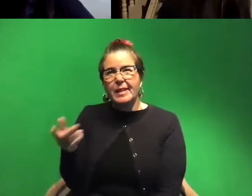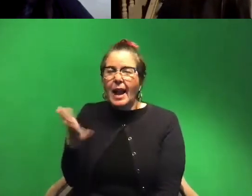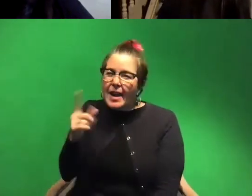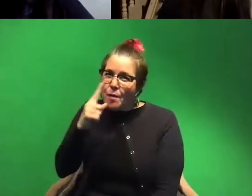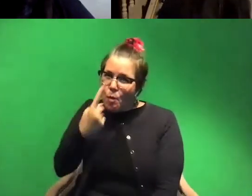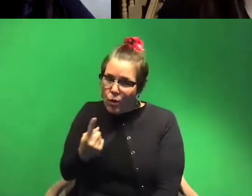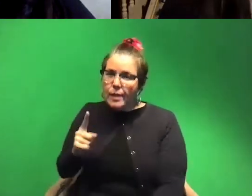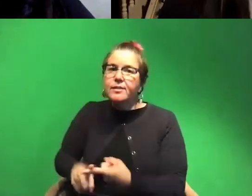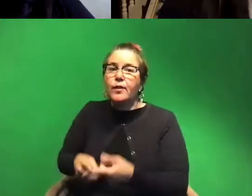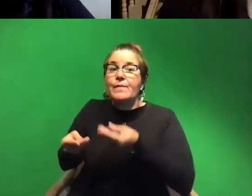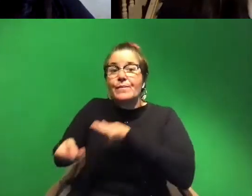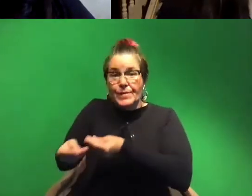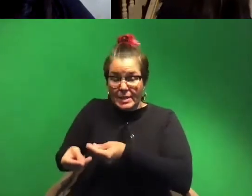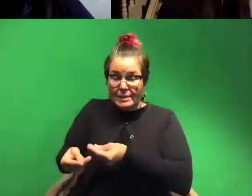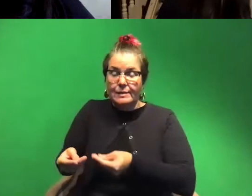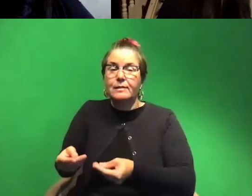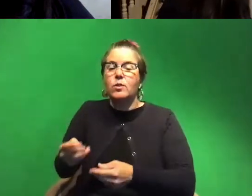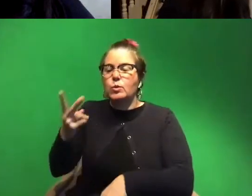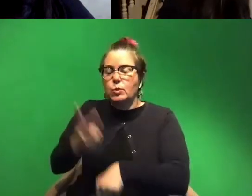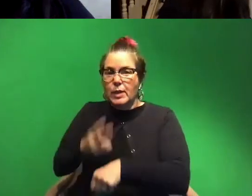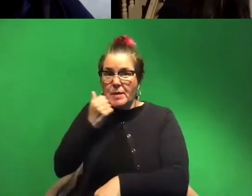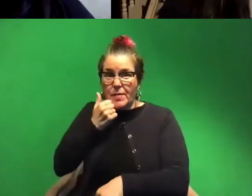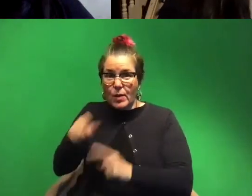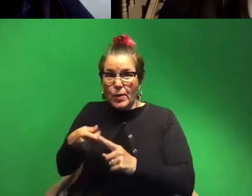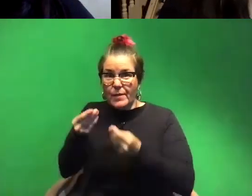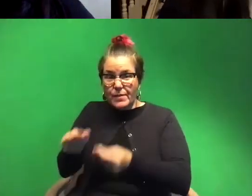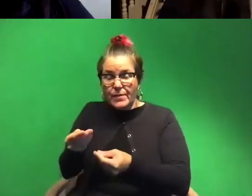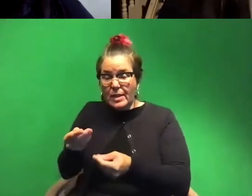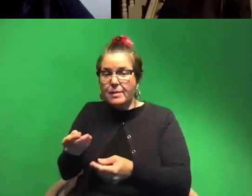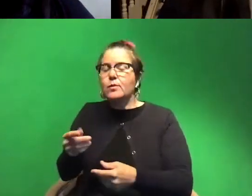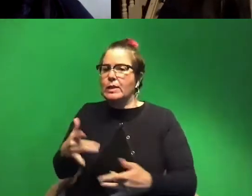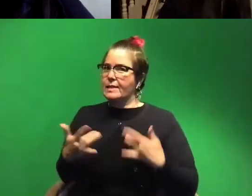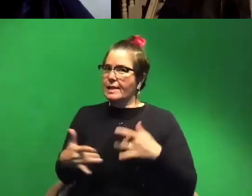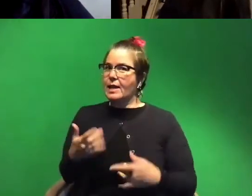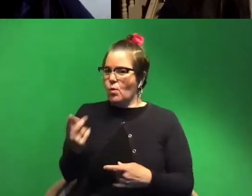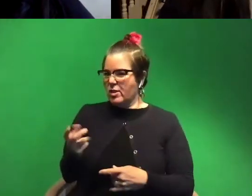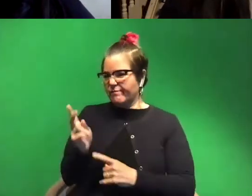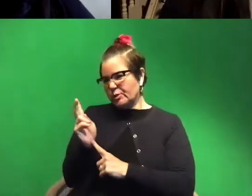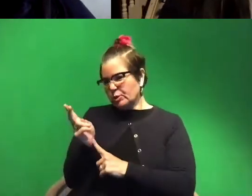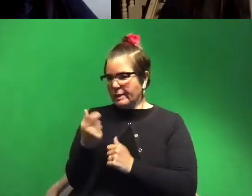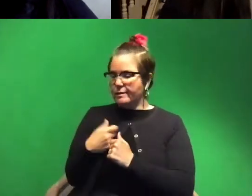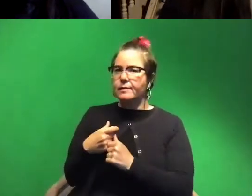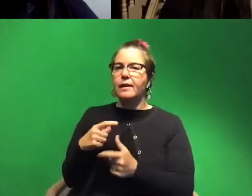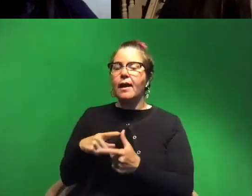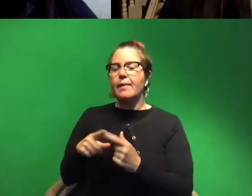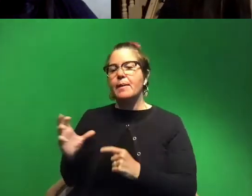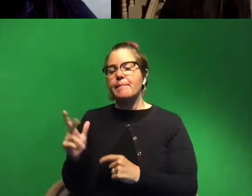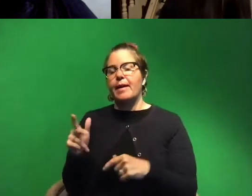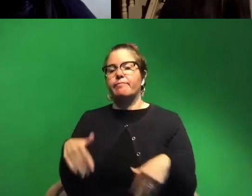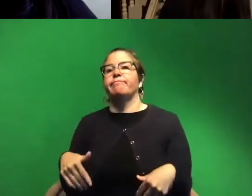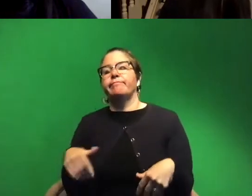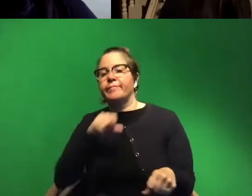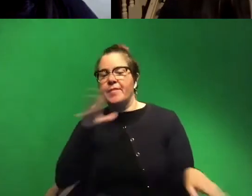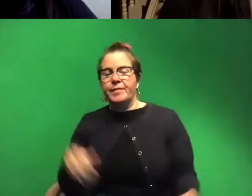you feed them. So that twice a day when you're feeding them, they're really exciting for a couple of minutes, and then they go back to not doing much.